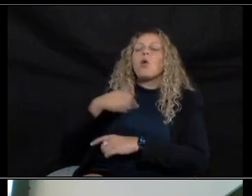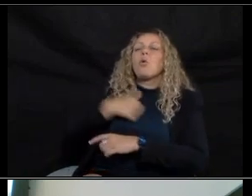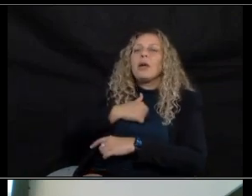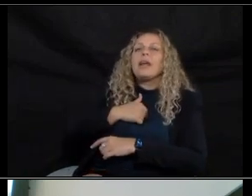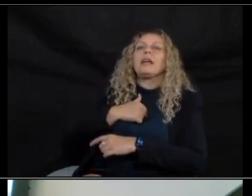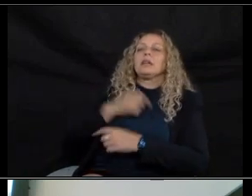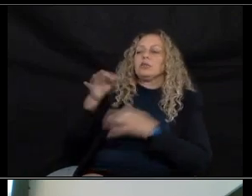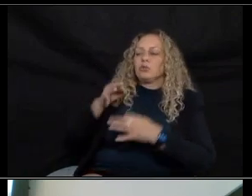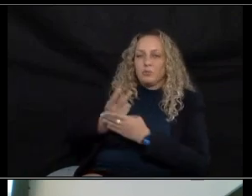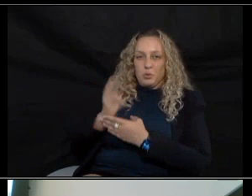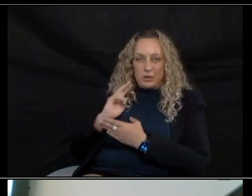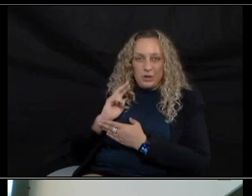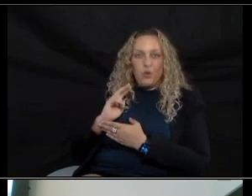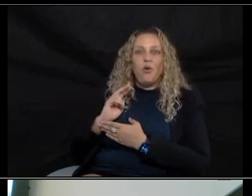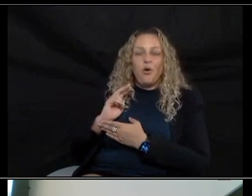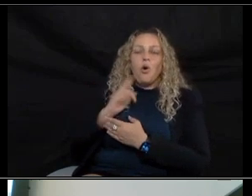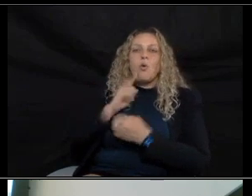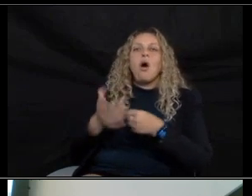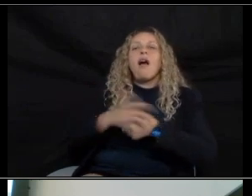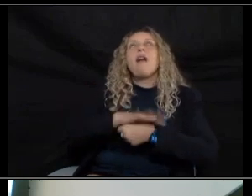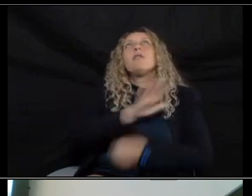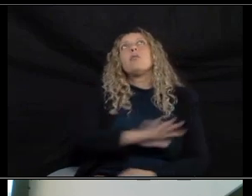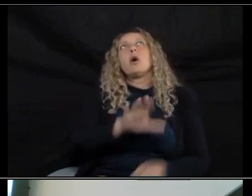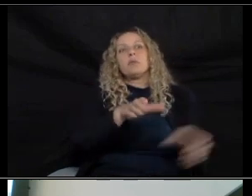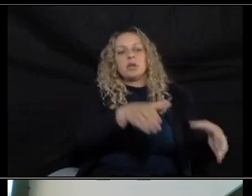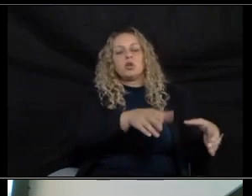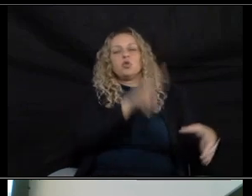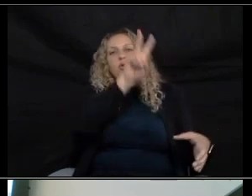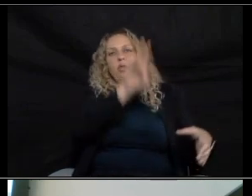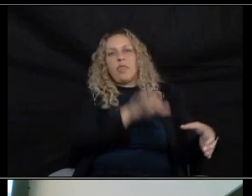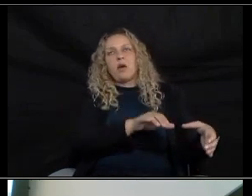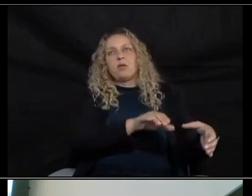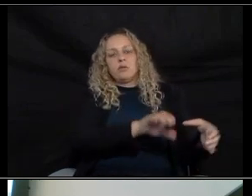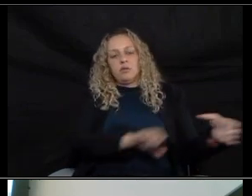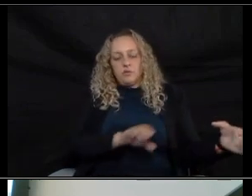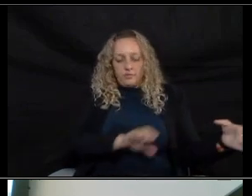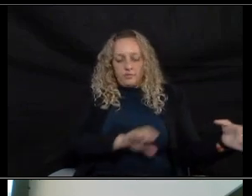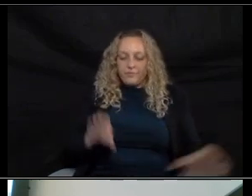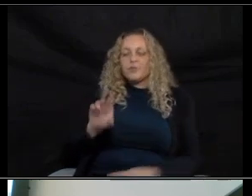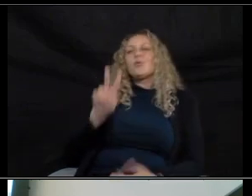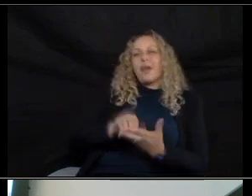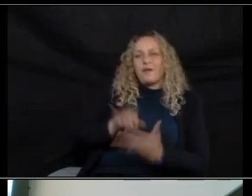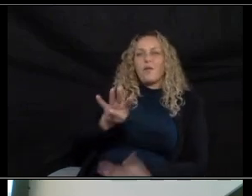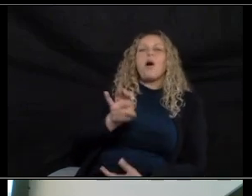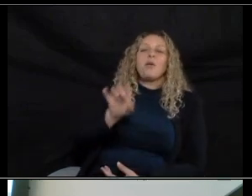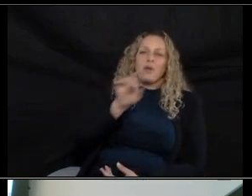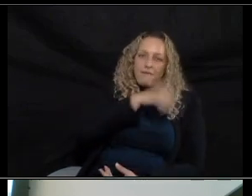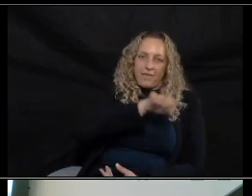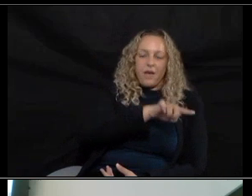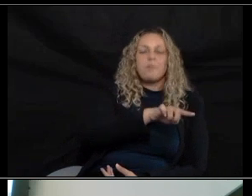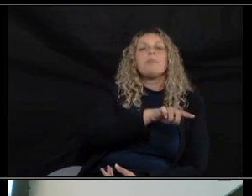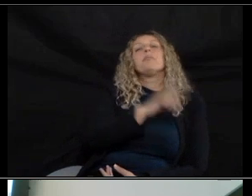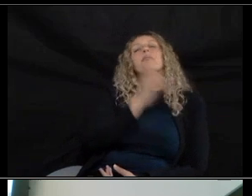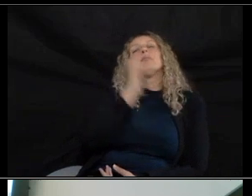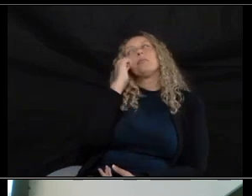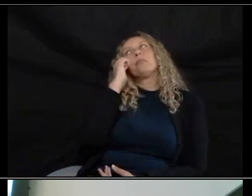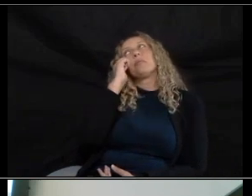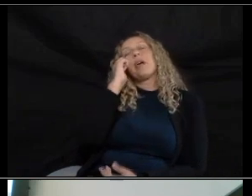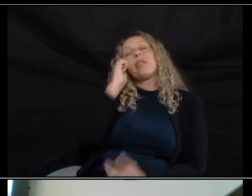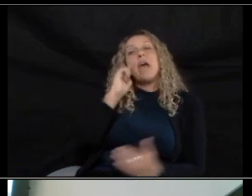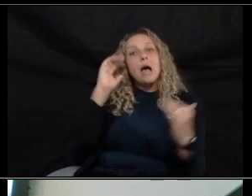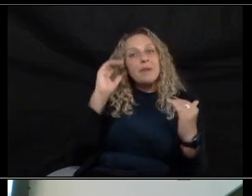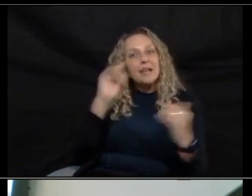described 2 weeks ago would cover approximately 2,400 of them, really covering, the